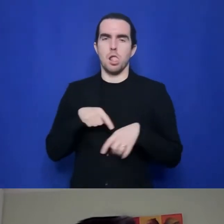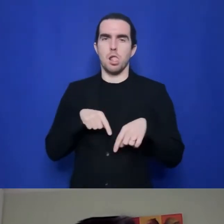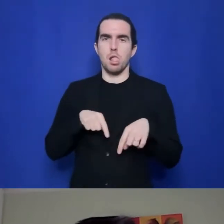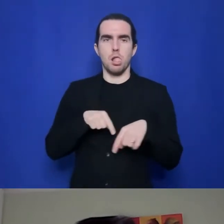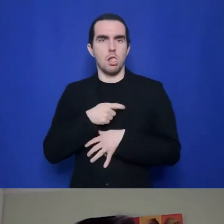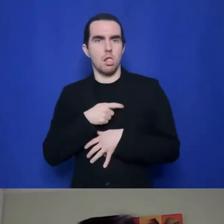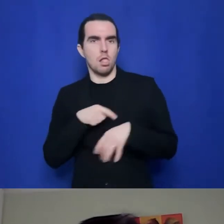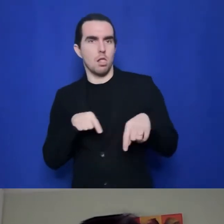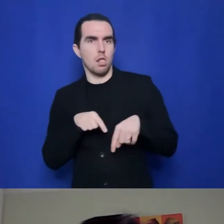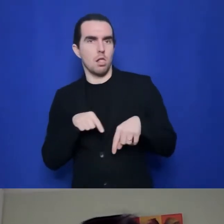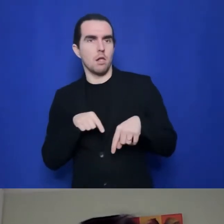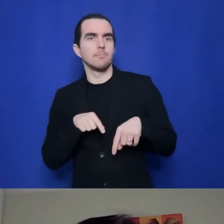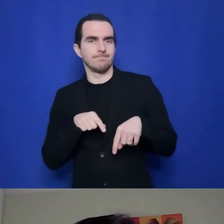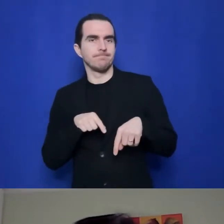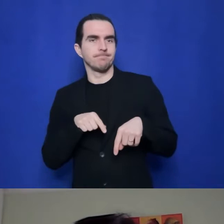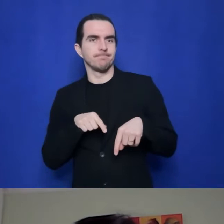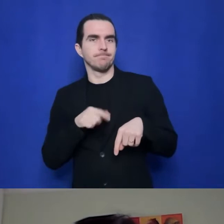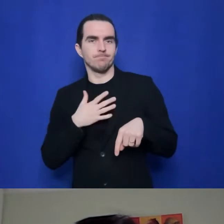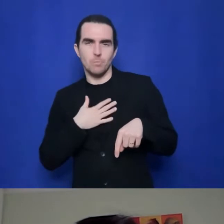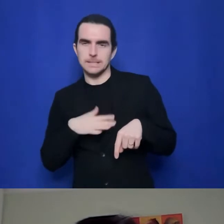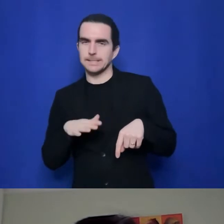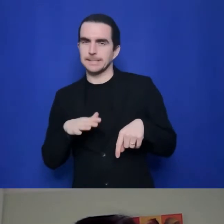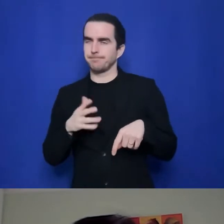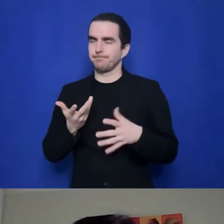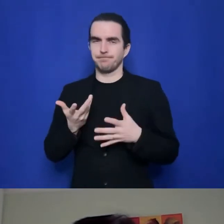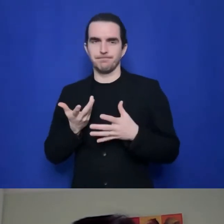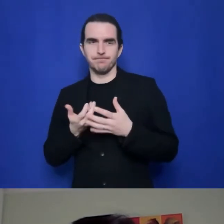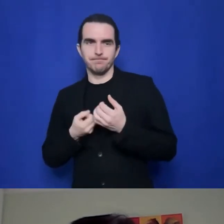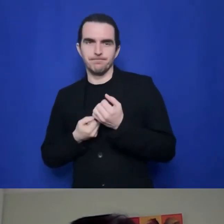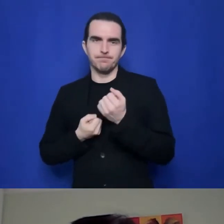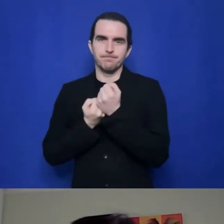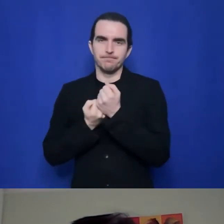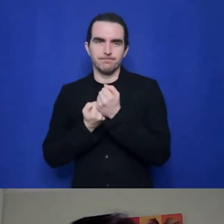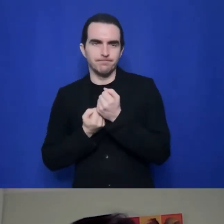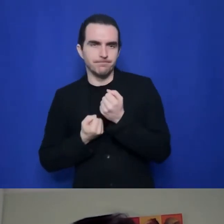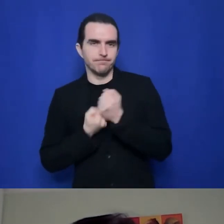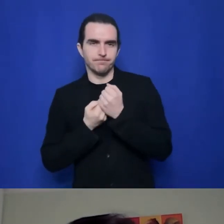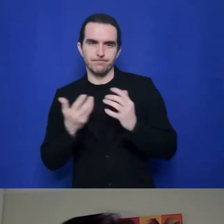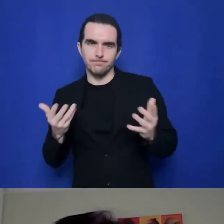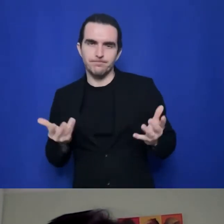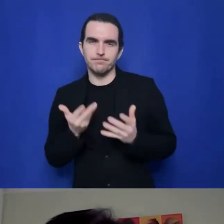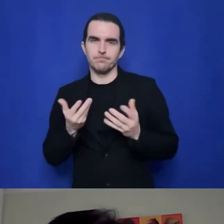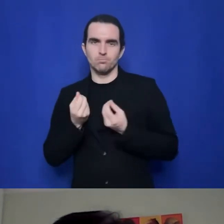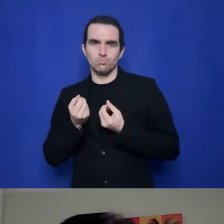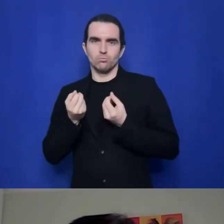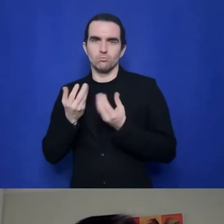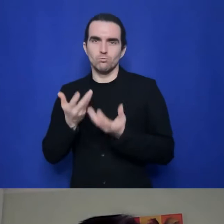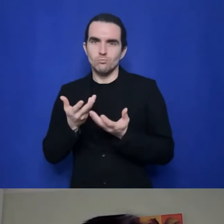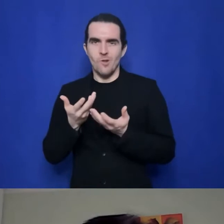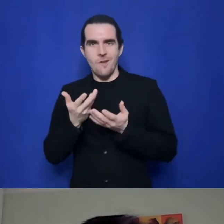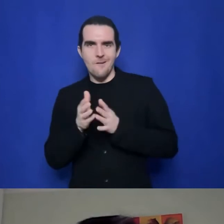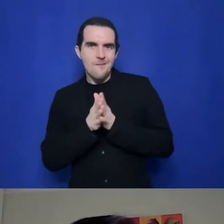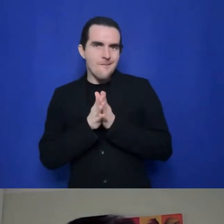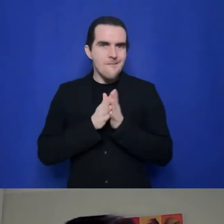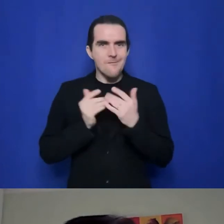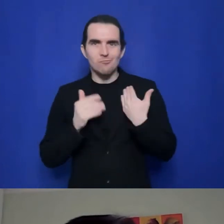have fun. That why this project, Having Fun with Culture, was an amazing and beautiful experience. I am really